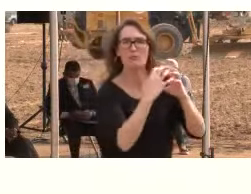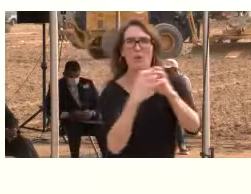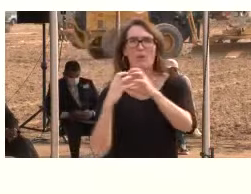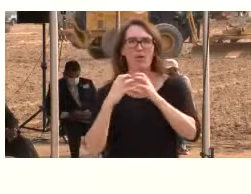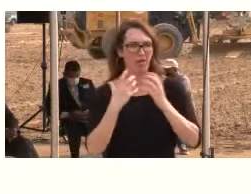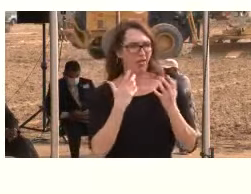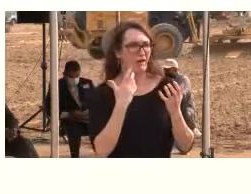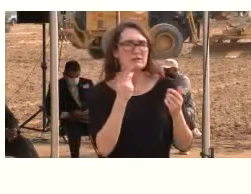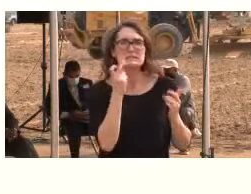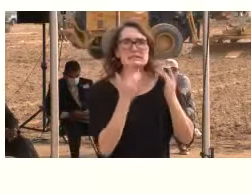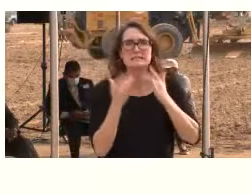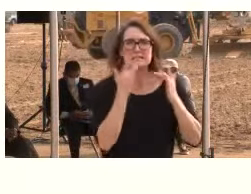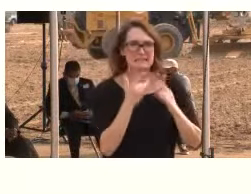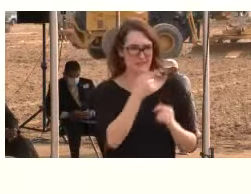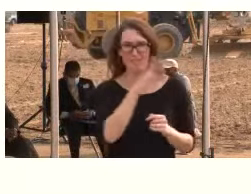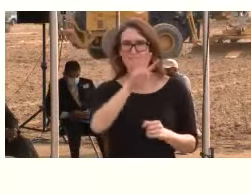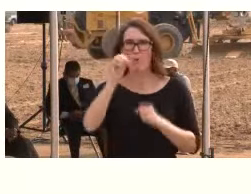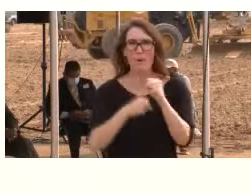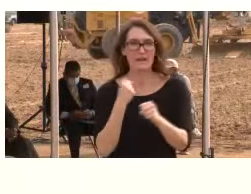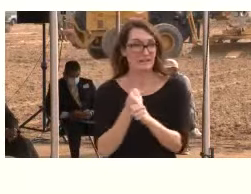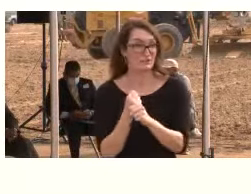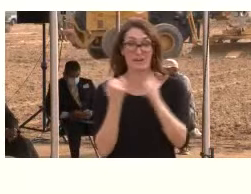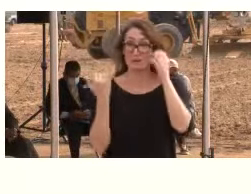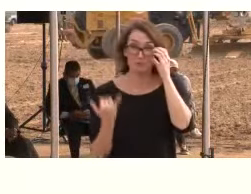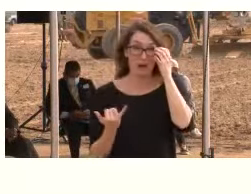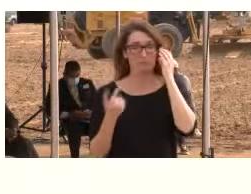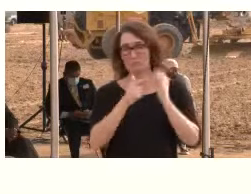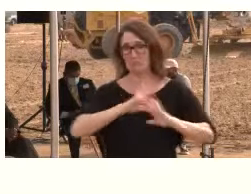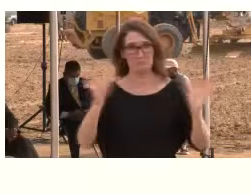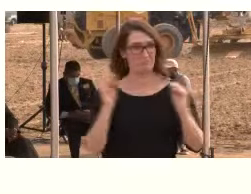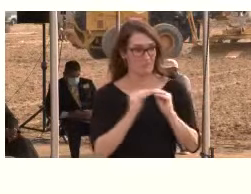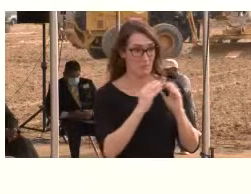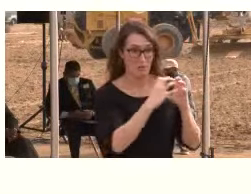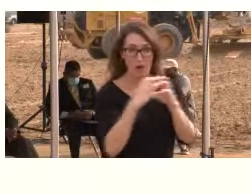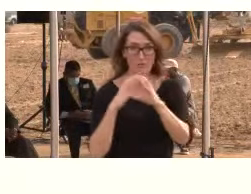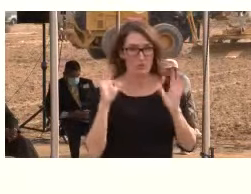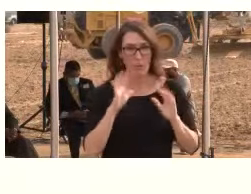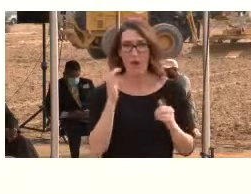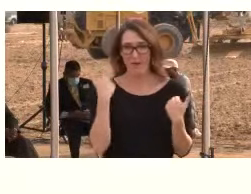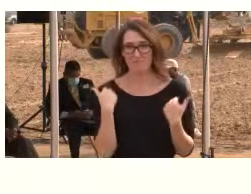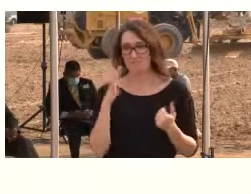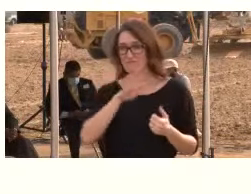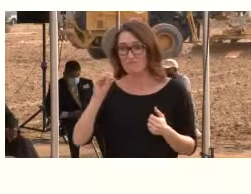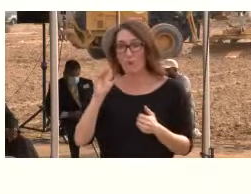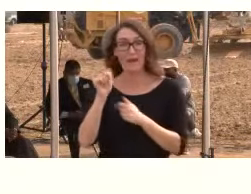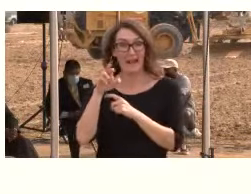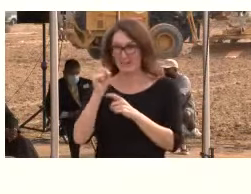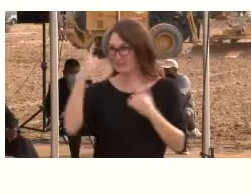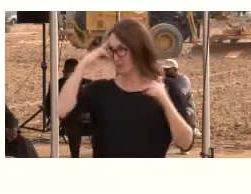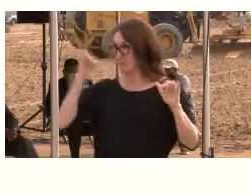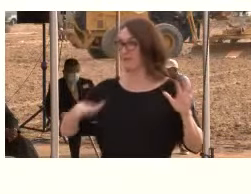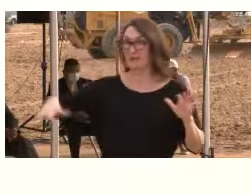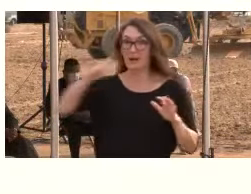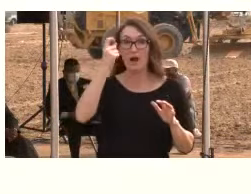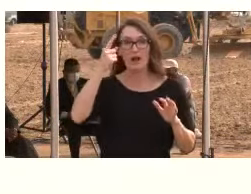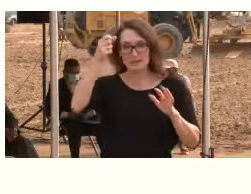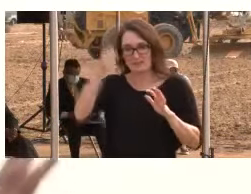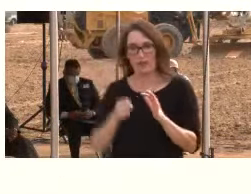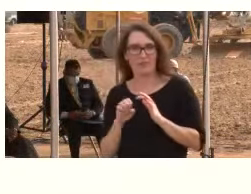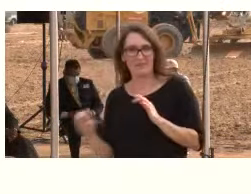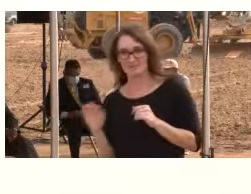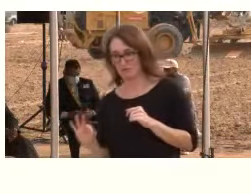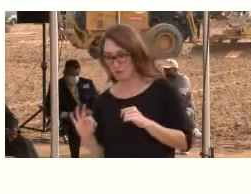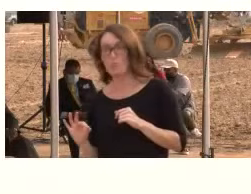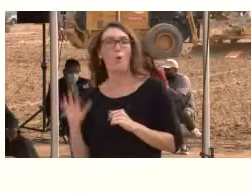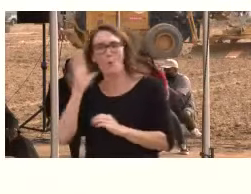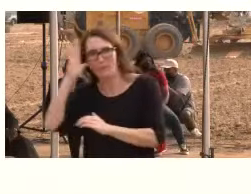and all of our police people know this. They will not be in modulars anymore. We have 40 acres like this down in southeast Fresno, and